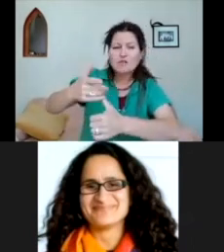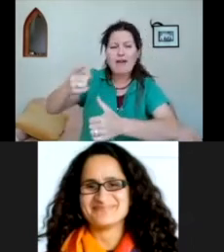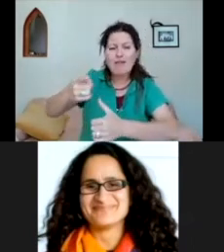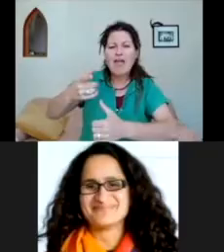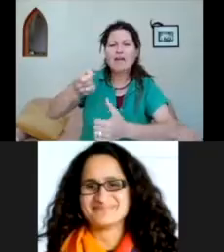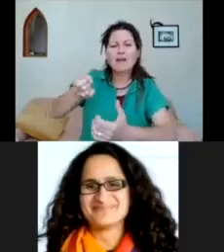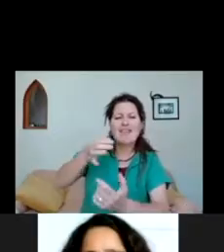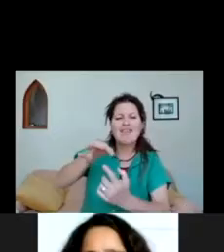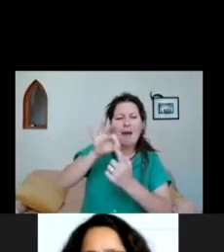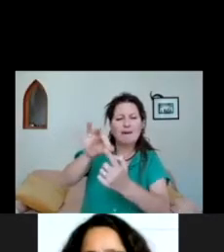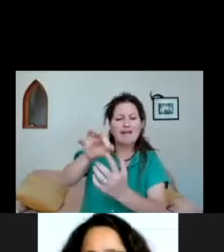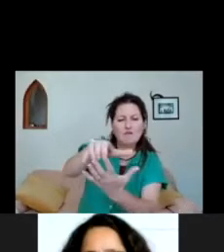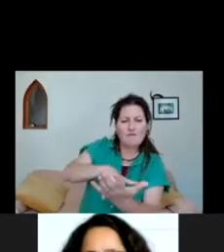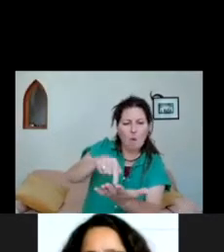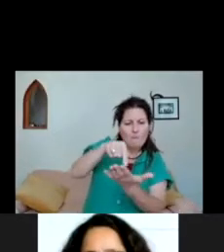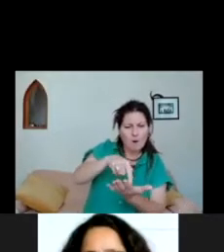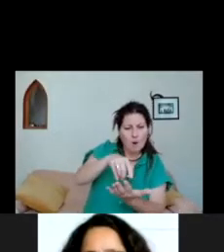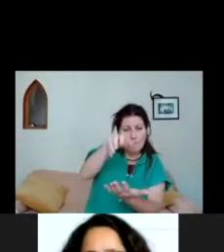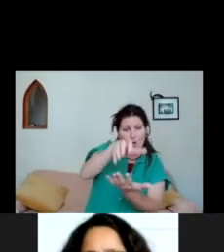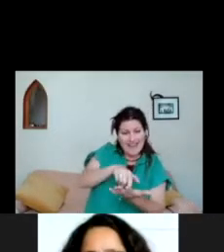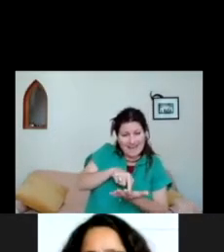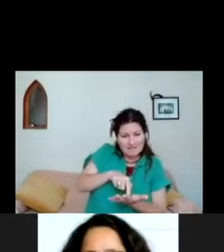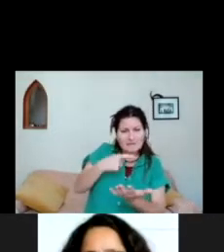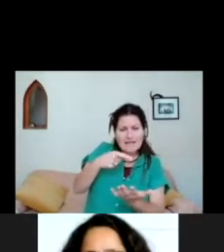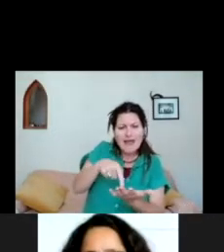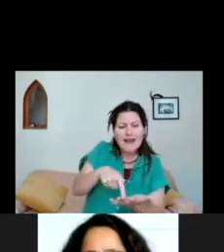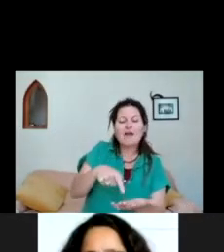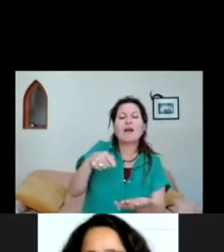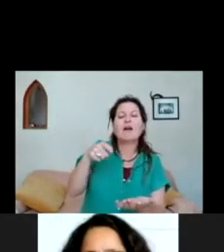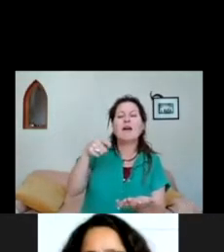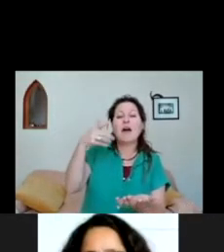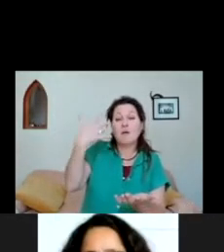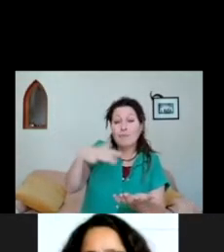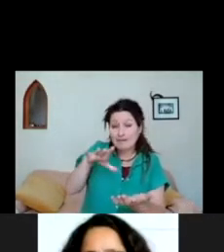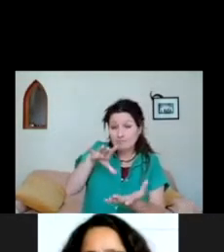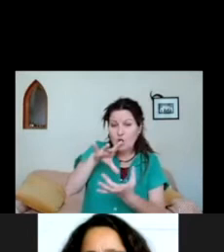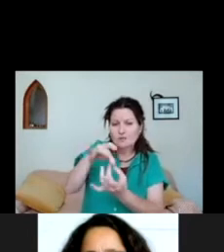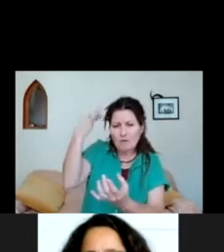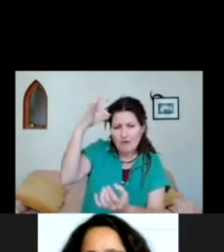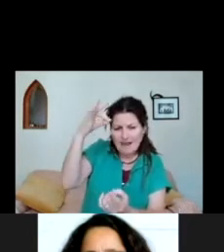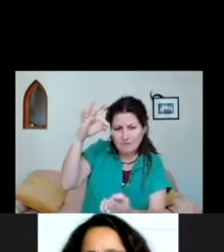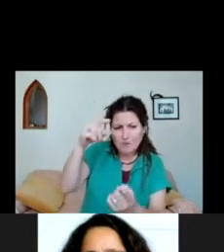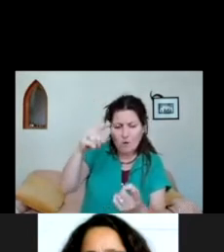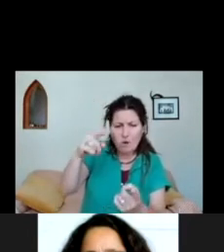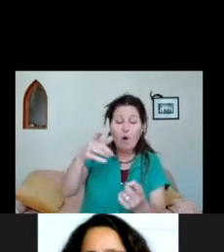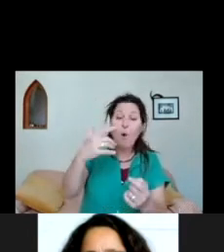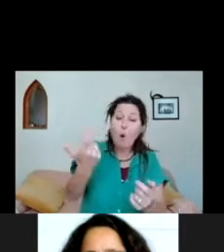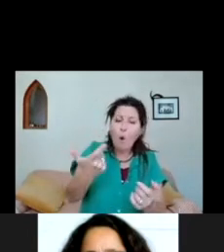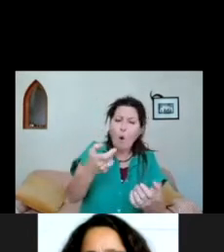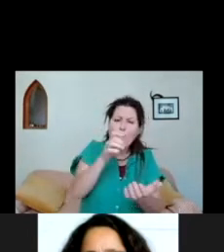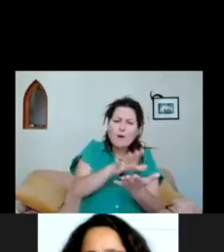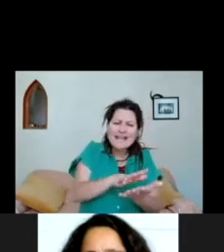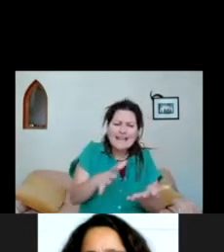the application? Or would that be something that you say I would like to be able to? I'd say it is an aspiration, because the Borough of Culture,